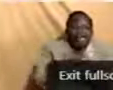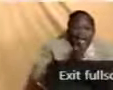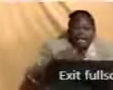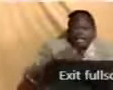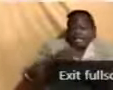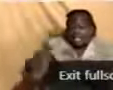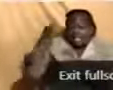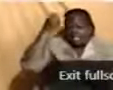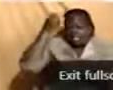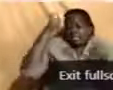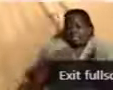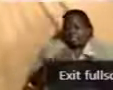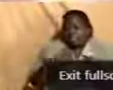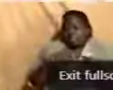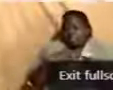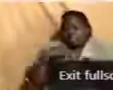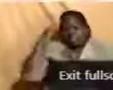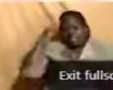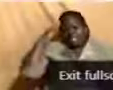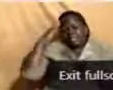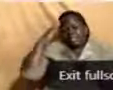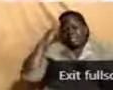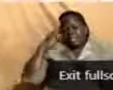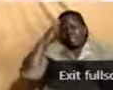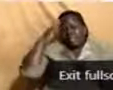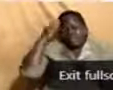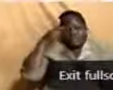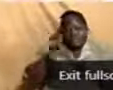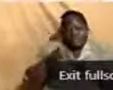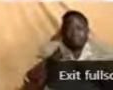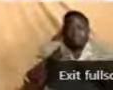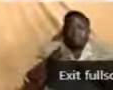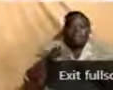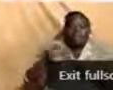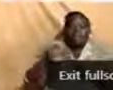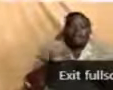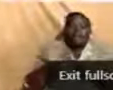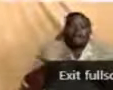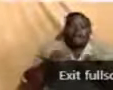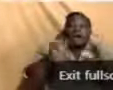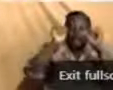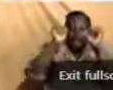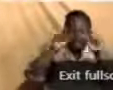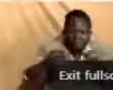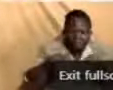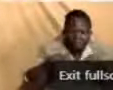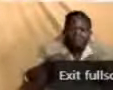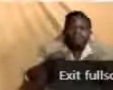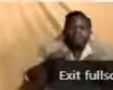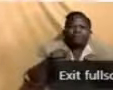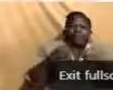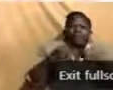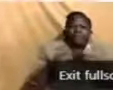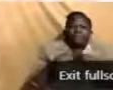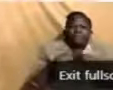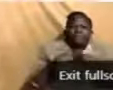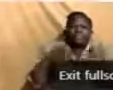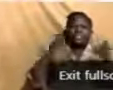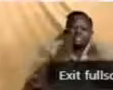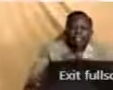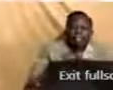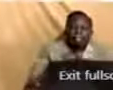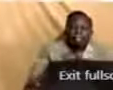citizens speculating, we say the only reason why they were left out was not because of their inability to act as judges, but it was simply because they came